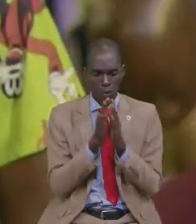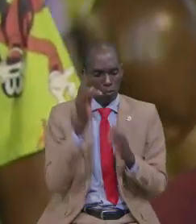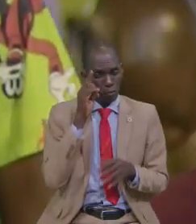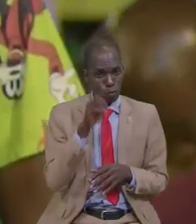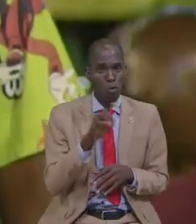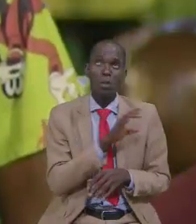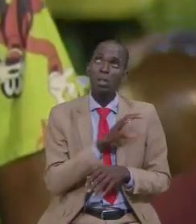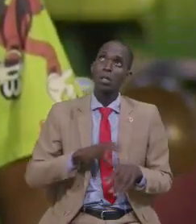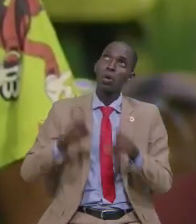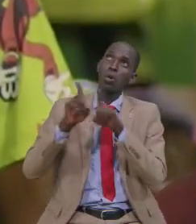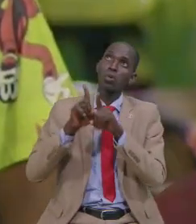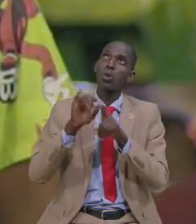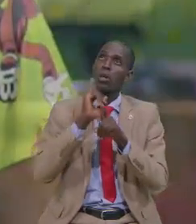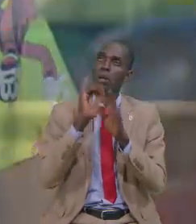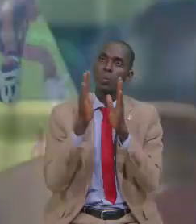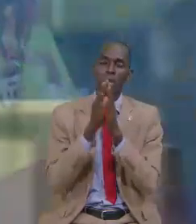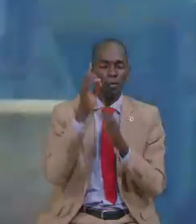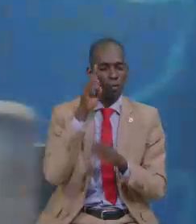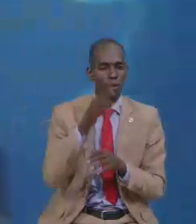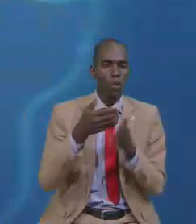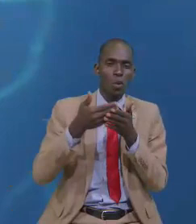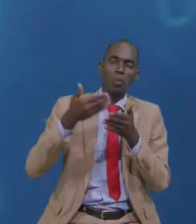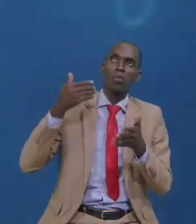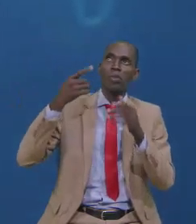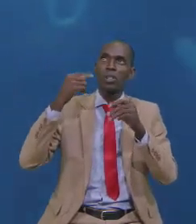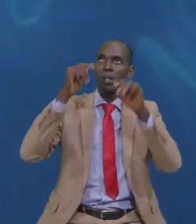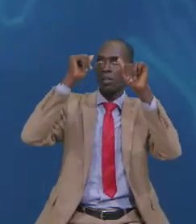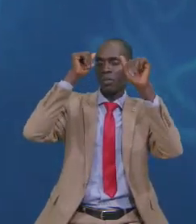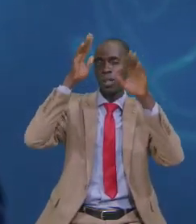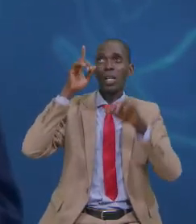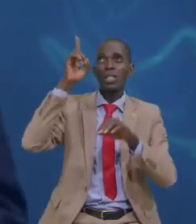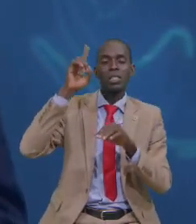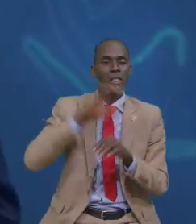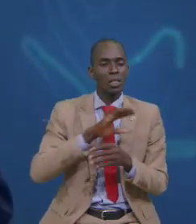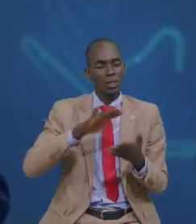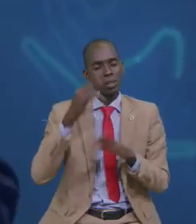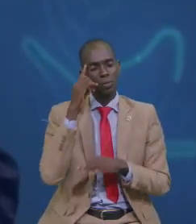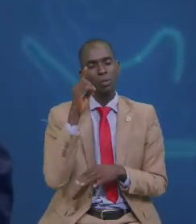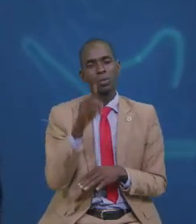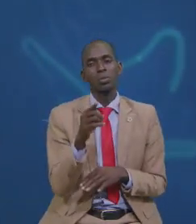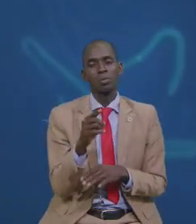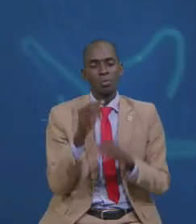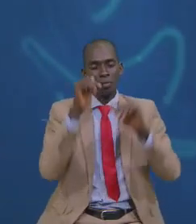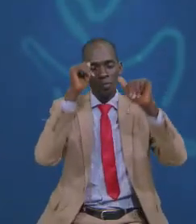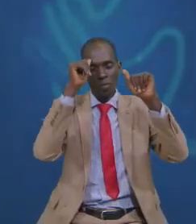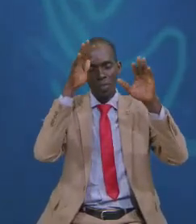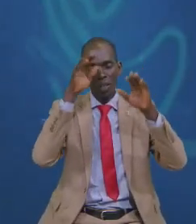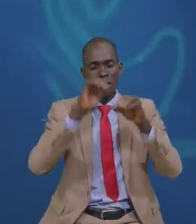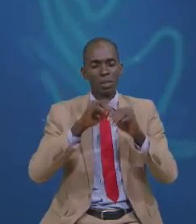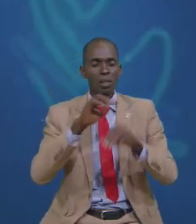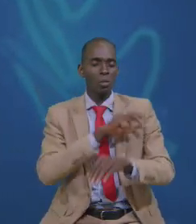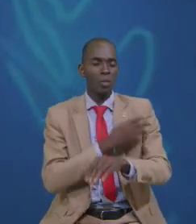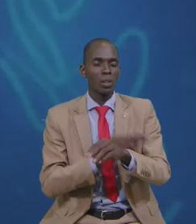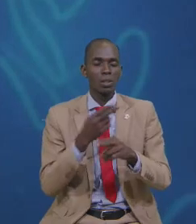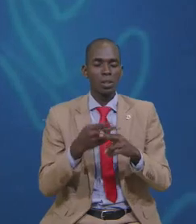you before the Father. He died for you, is your substitute. Father, in the mighty name of Jesus, we thank